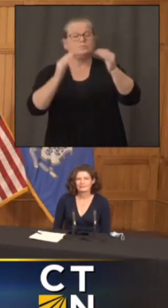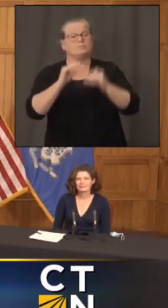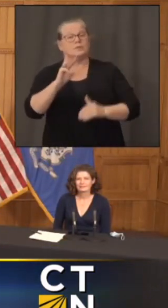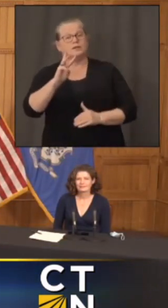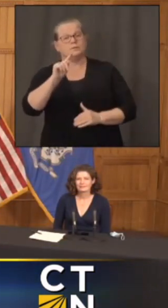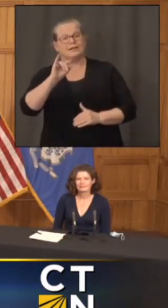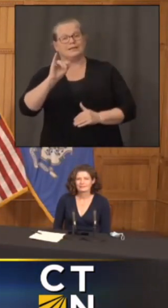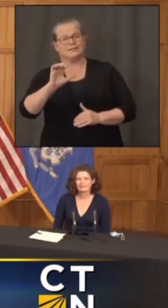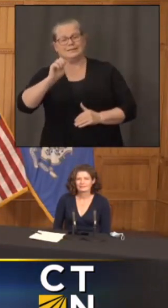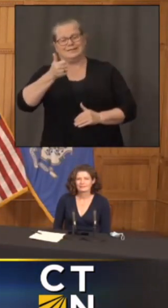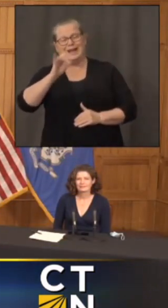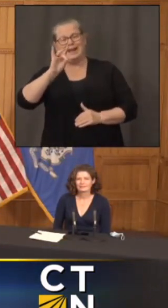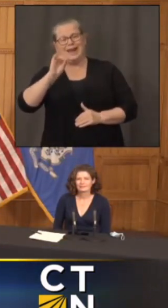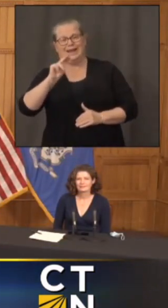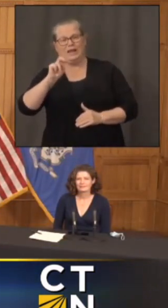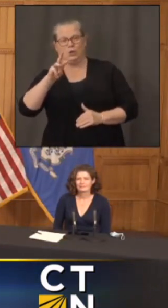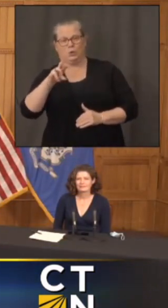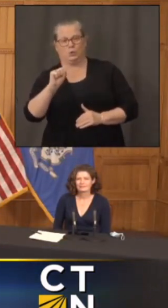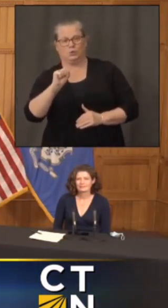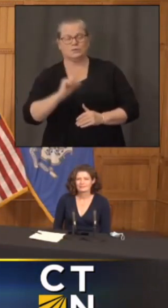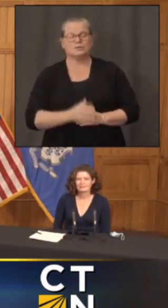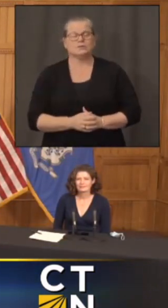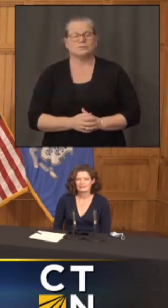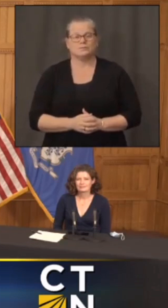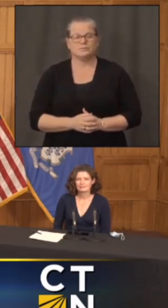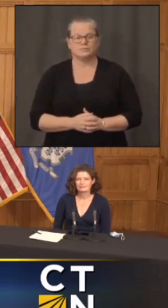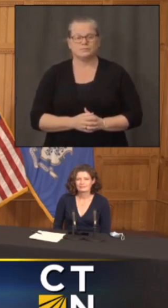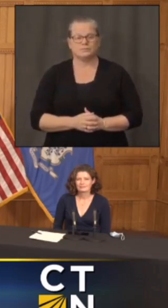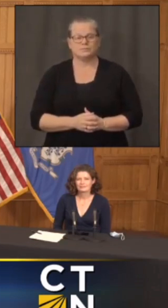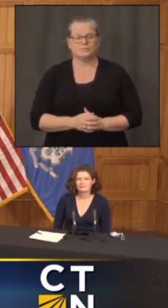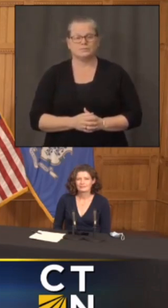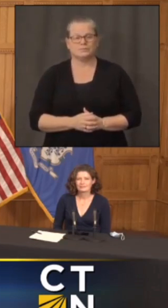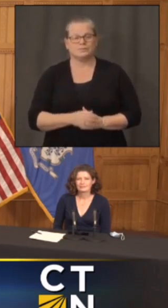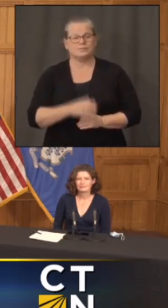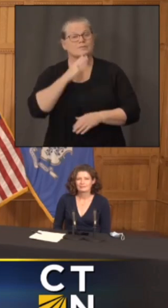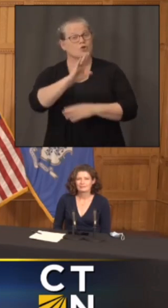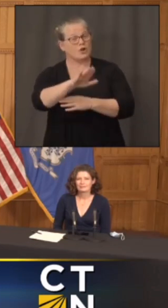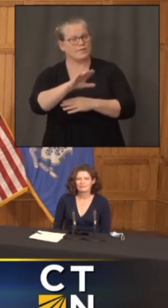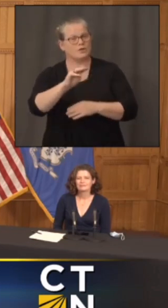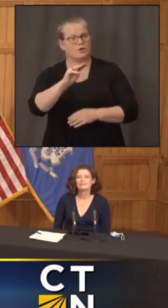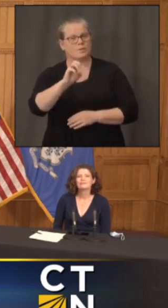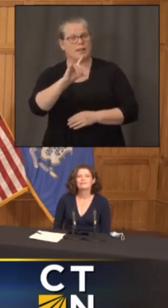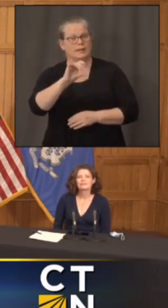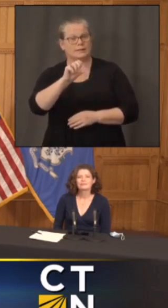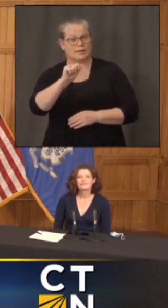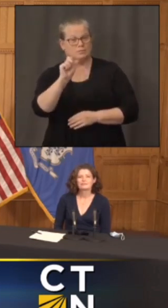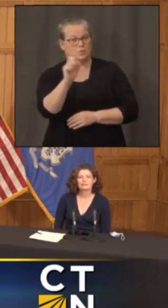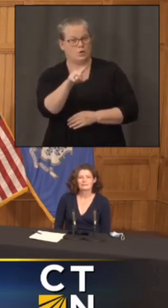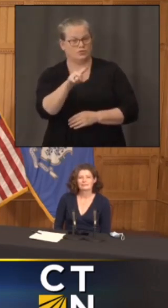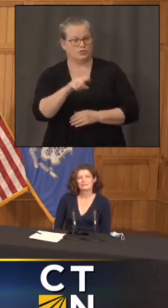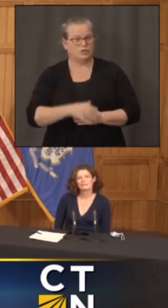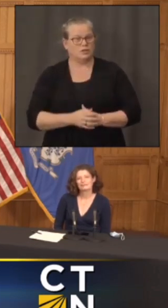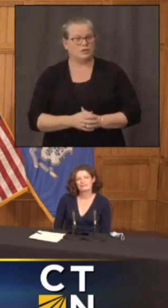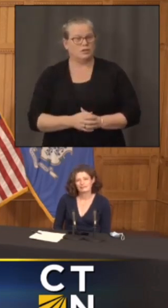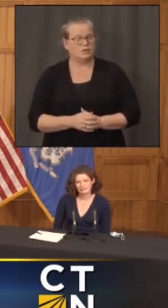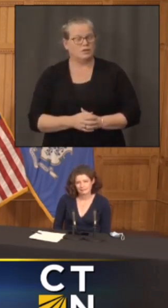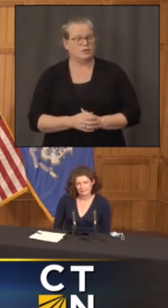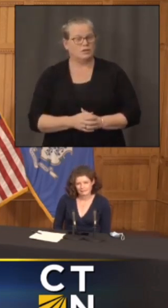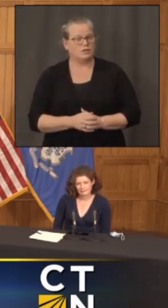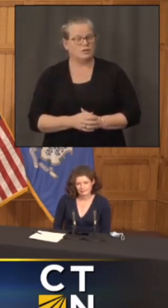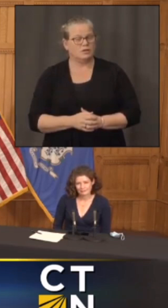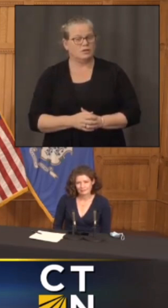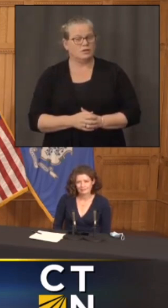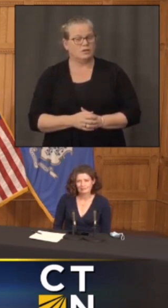WTIC 1080 News. Good afternoon. Melissa, a question for you. What are the